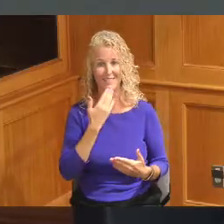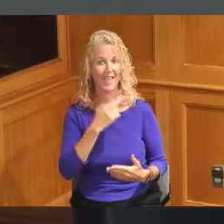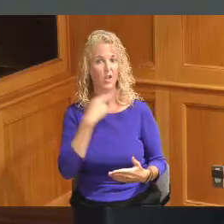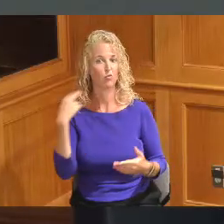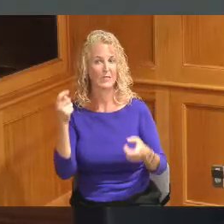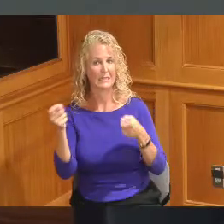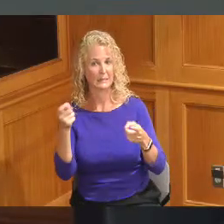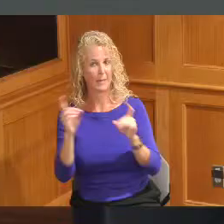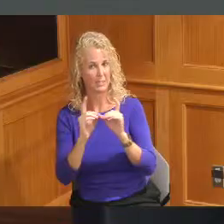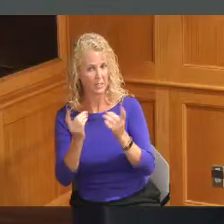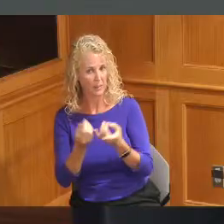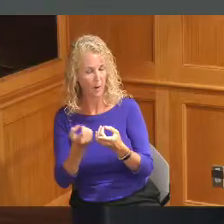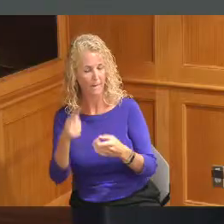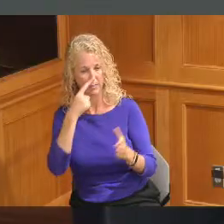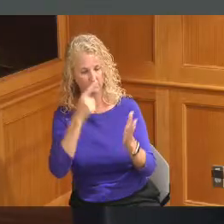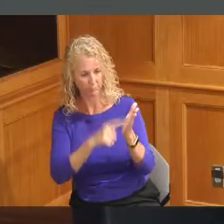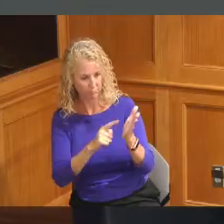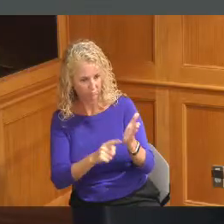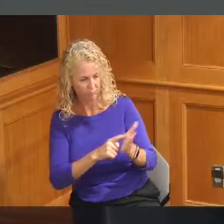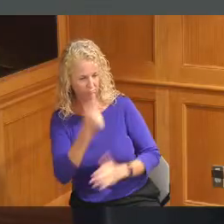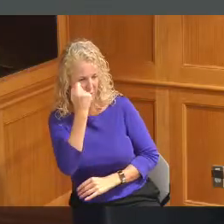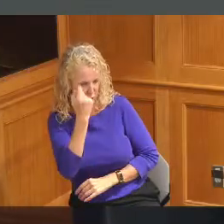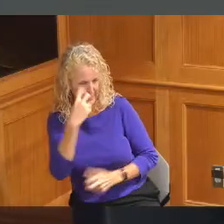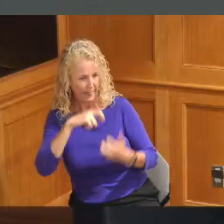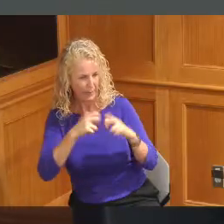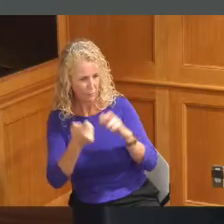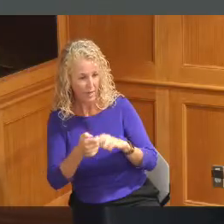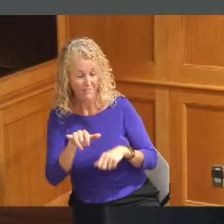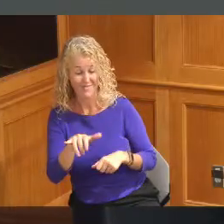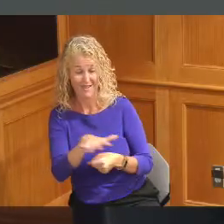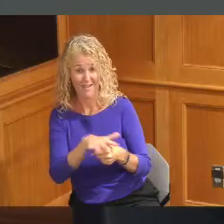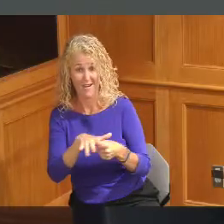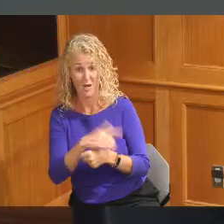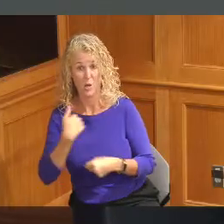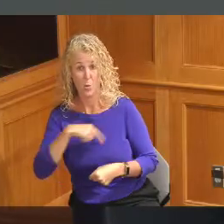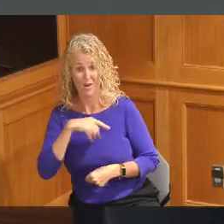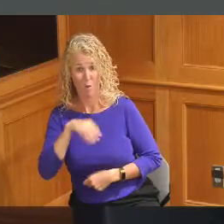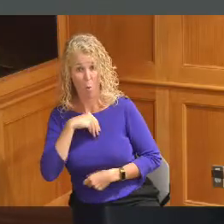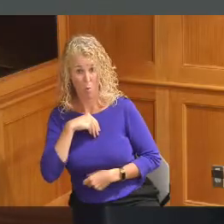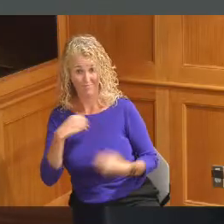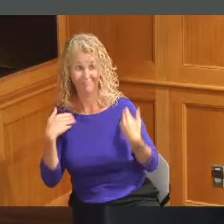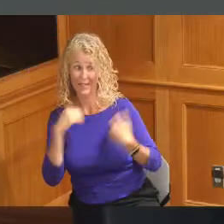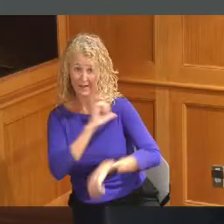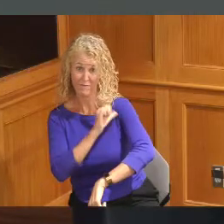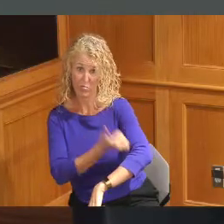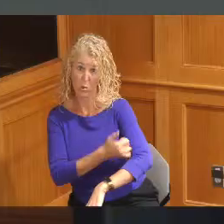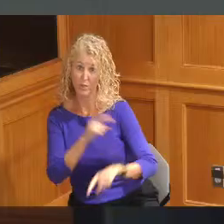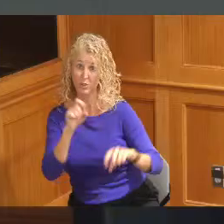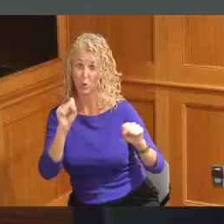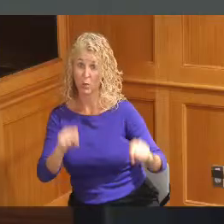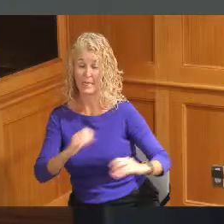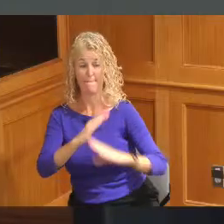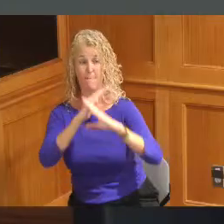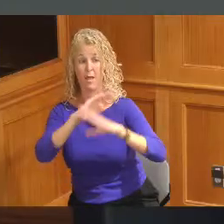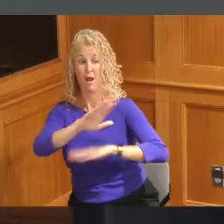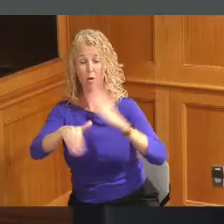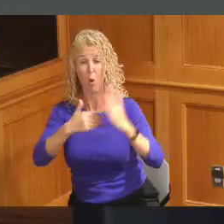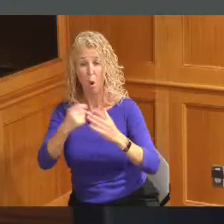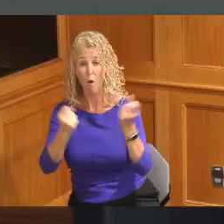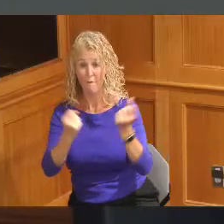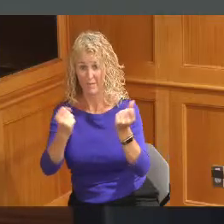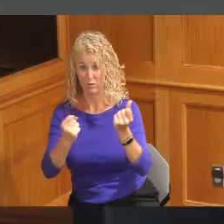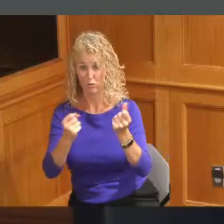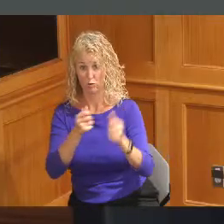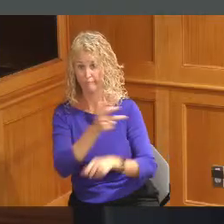management department for researching and understanding that the county has this particular authority to pass this resolution.